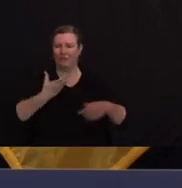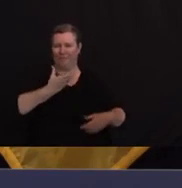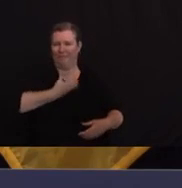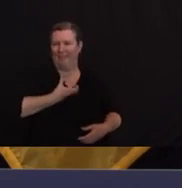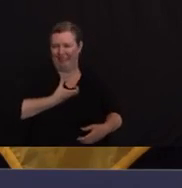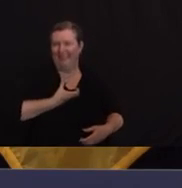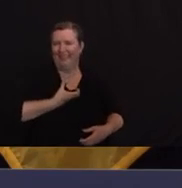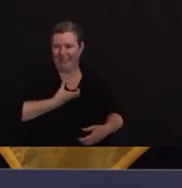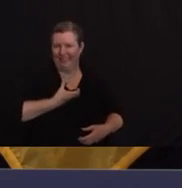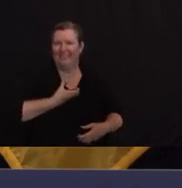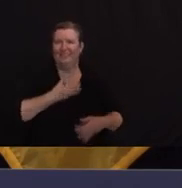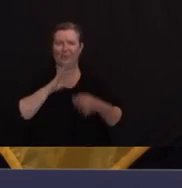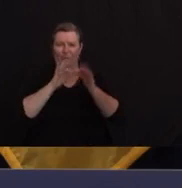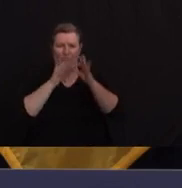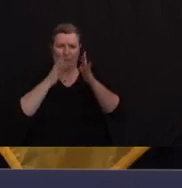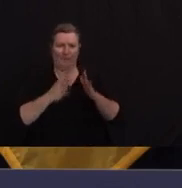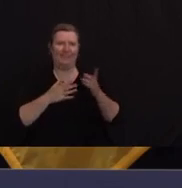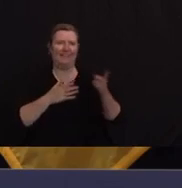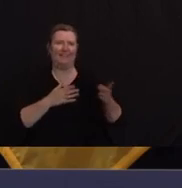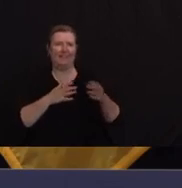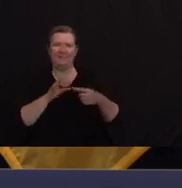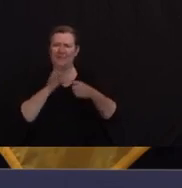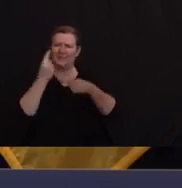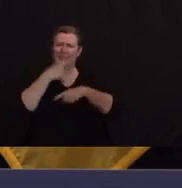special day for Trenton and for New Jersey.